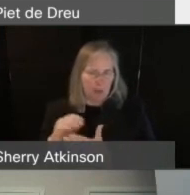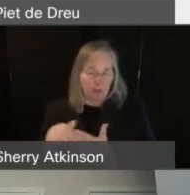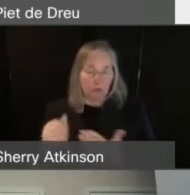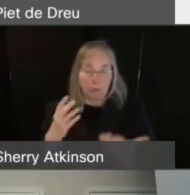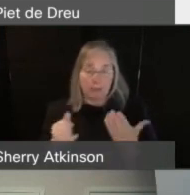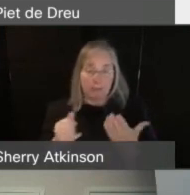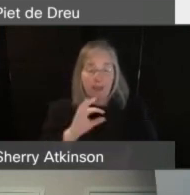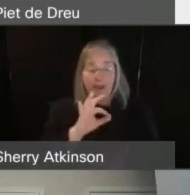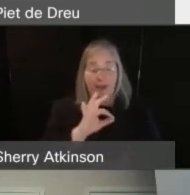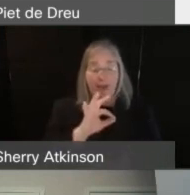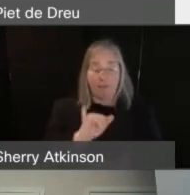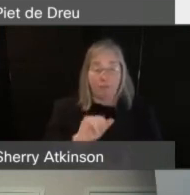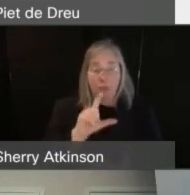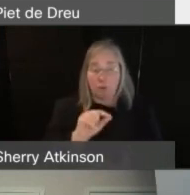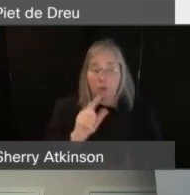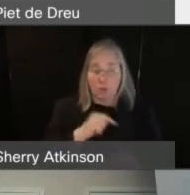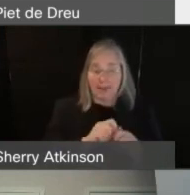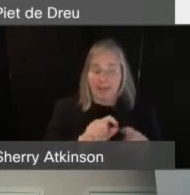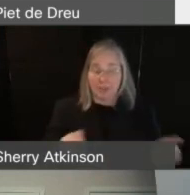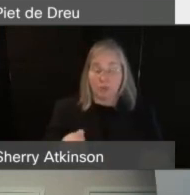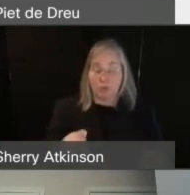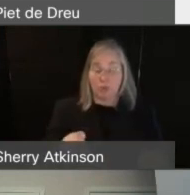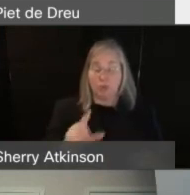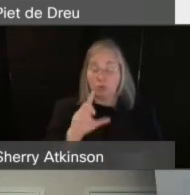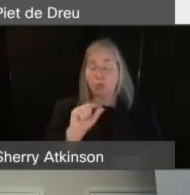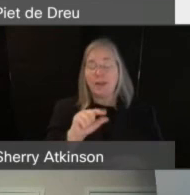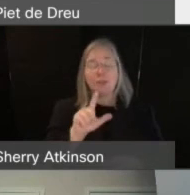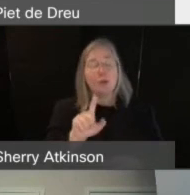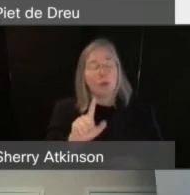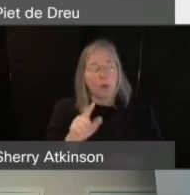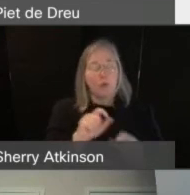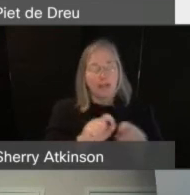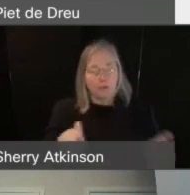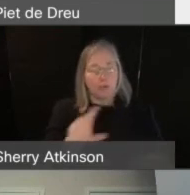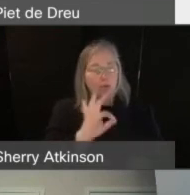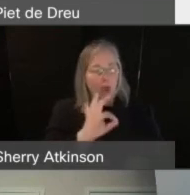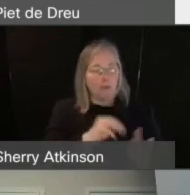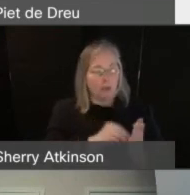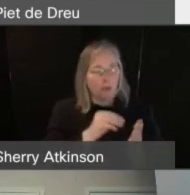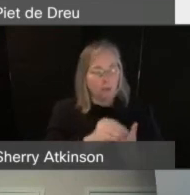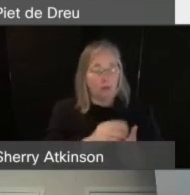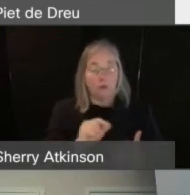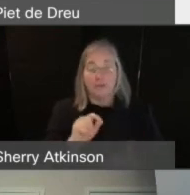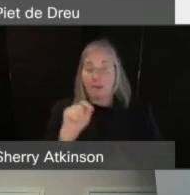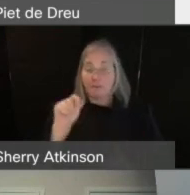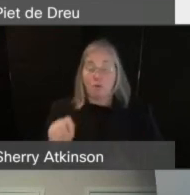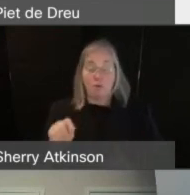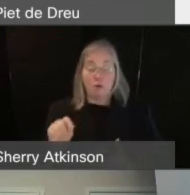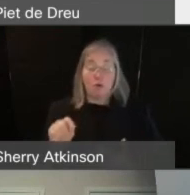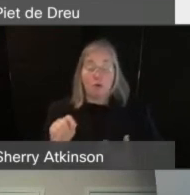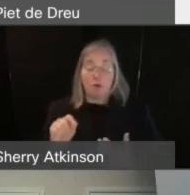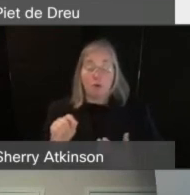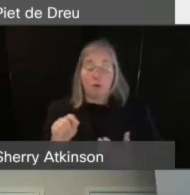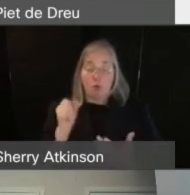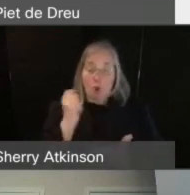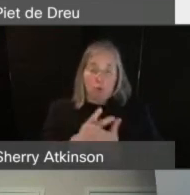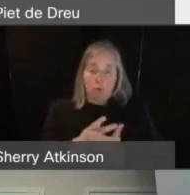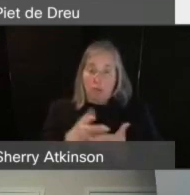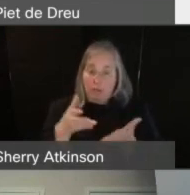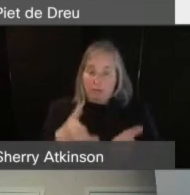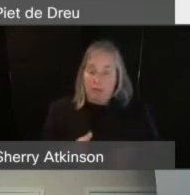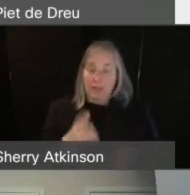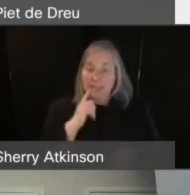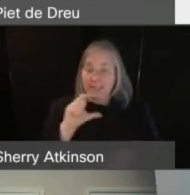fiscal year 2021. So therefore the authorization that will remain is 10 million for fiscal